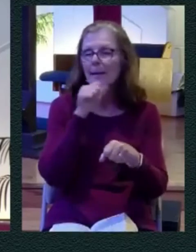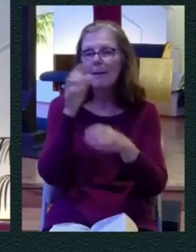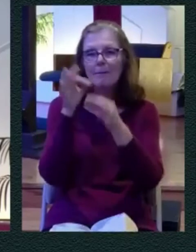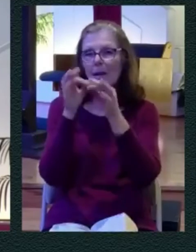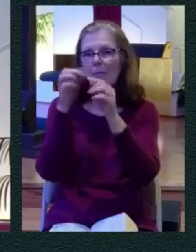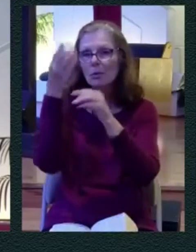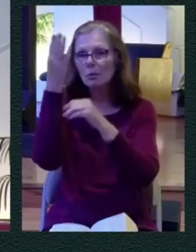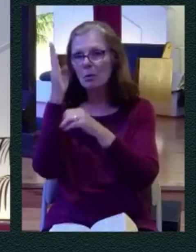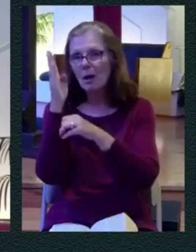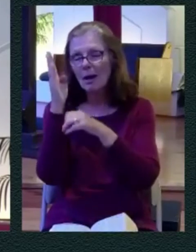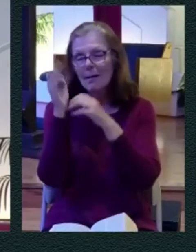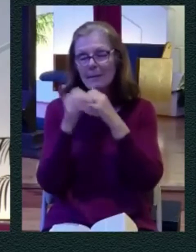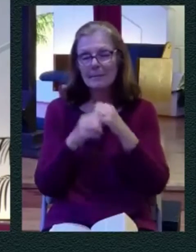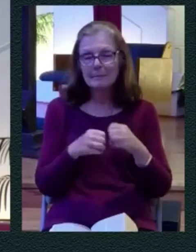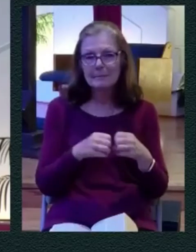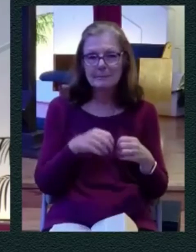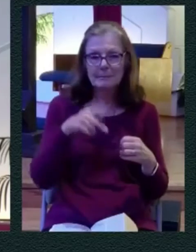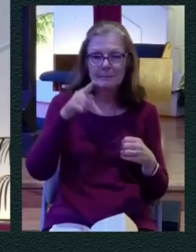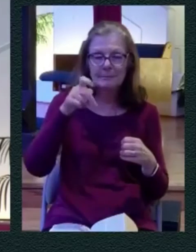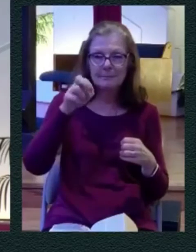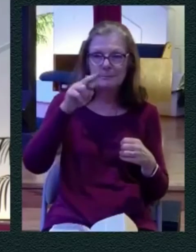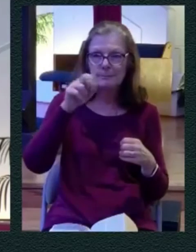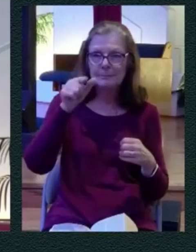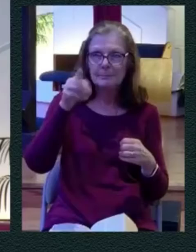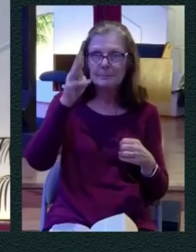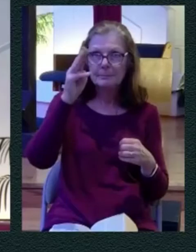after Pergamum comes Thyatira.